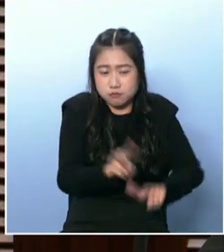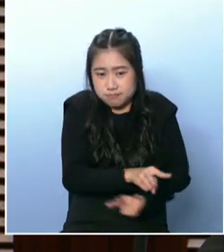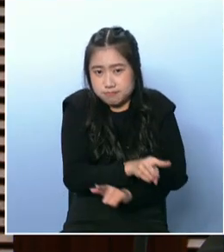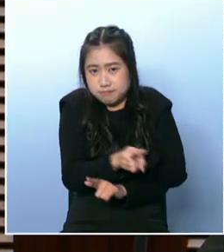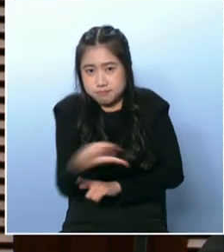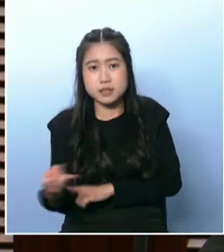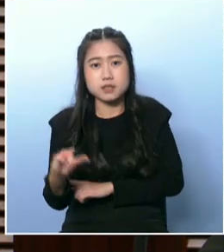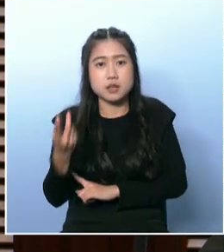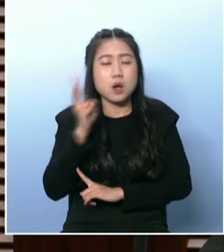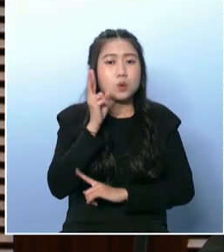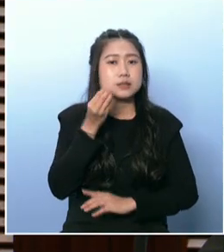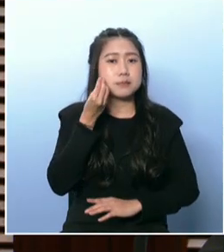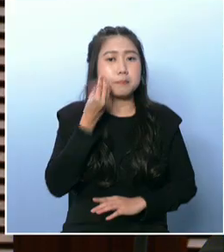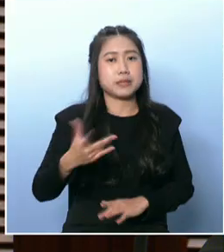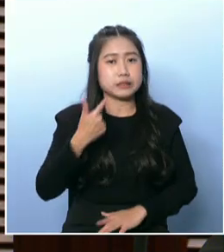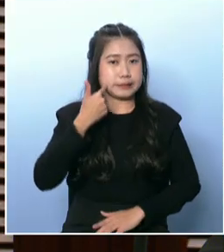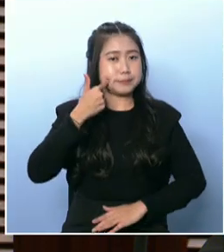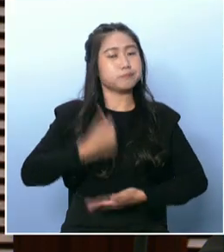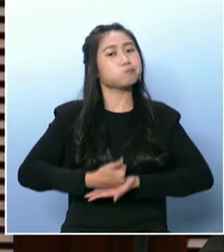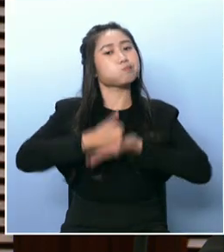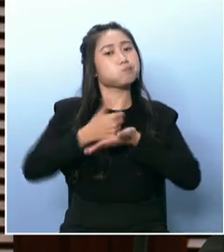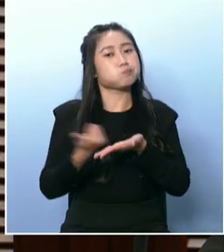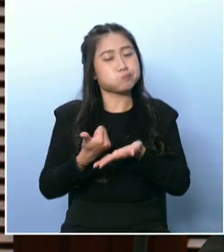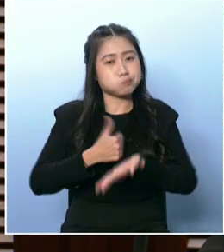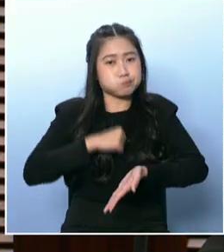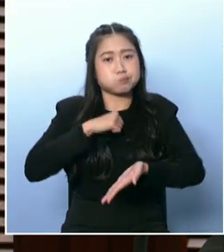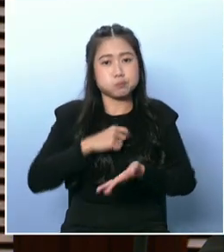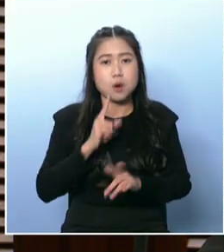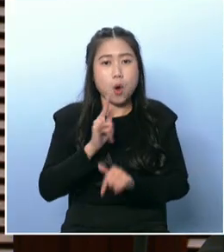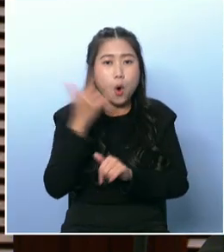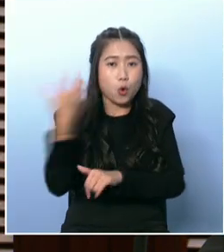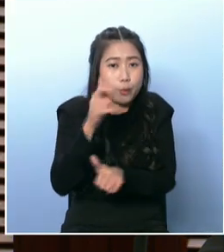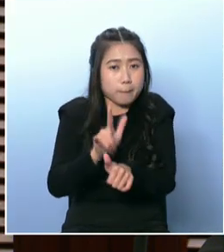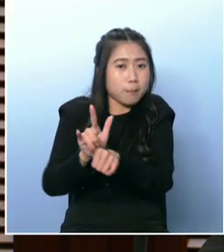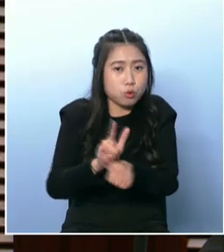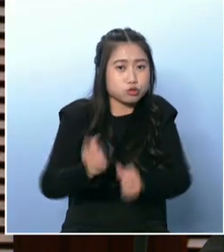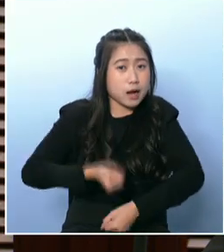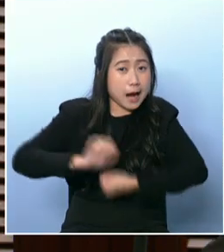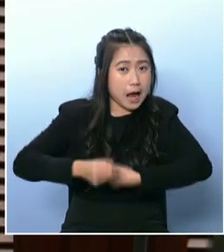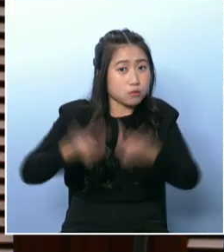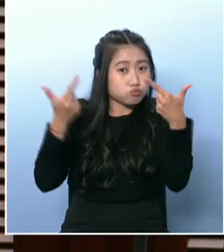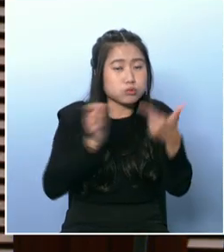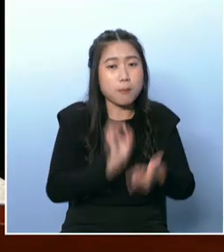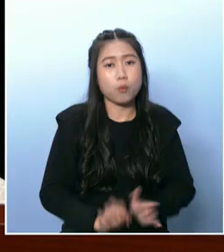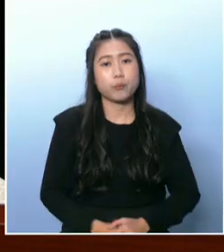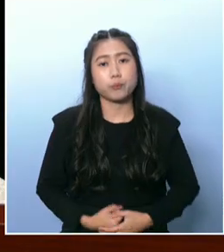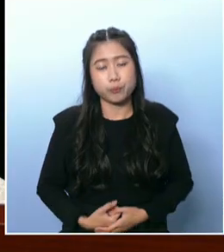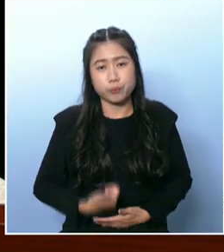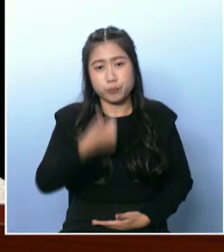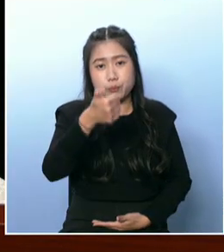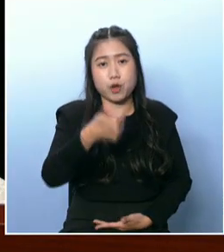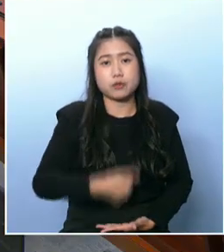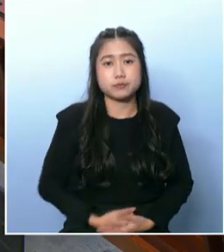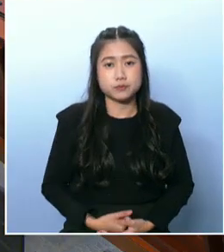not just the basic welfare needs, but to give them more resources so that they would live with more dignity.